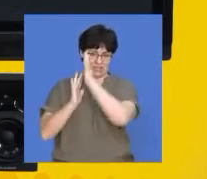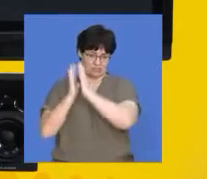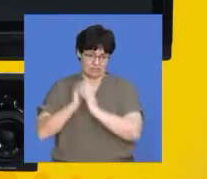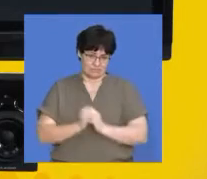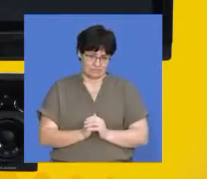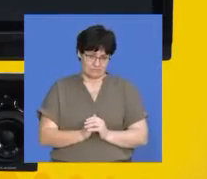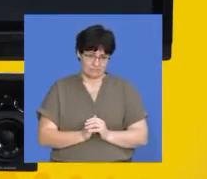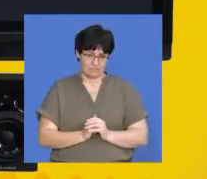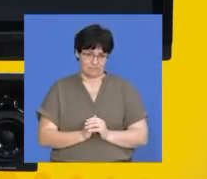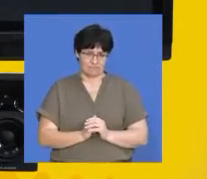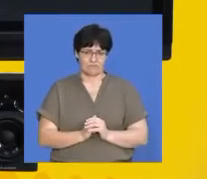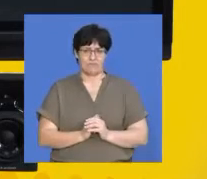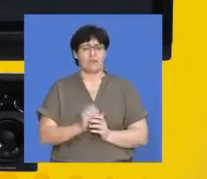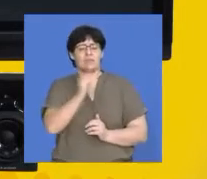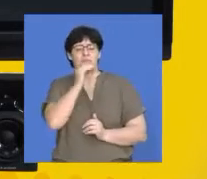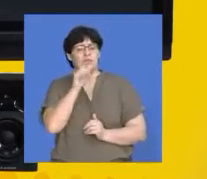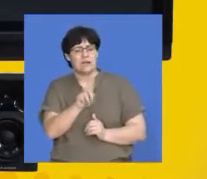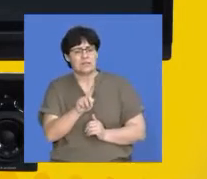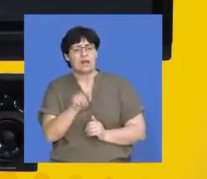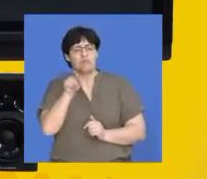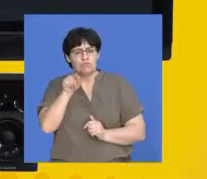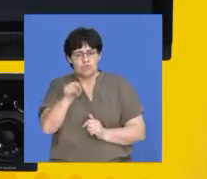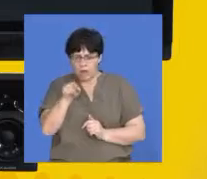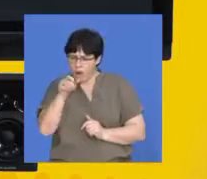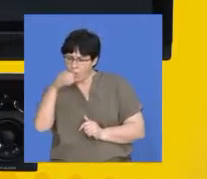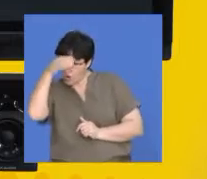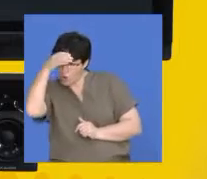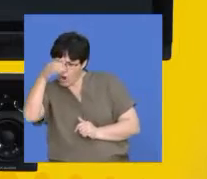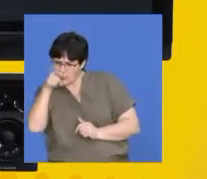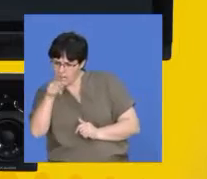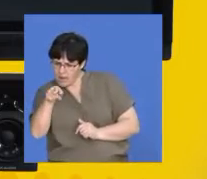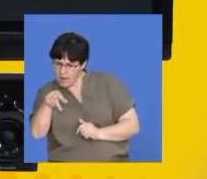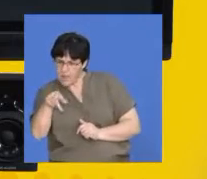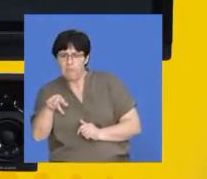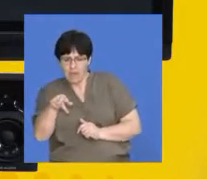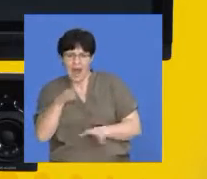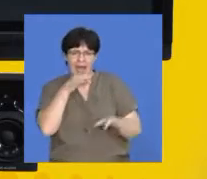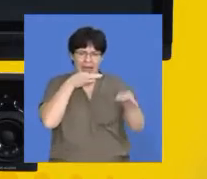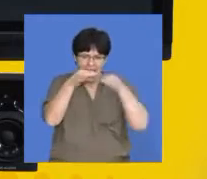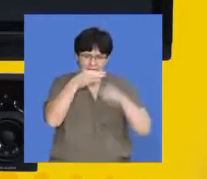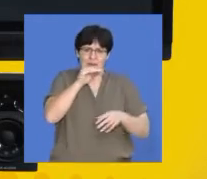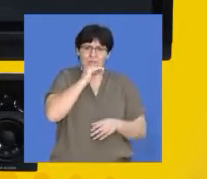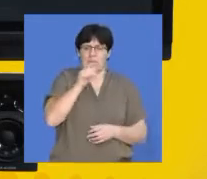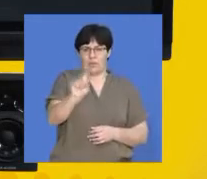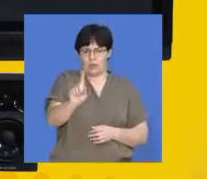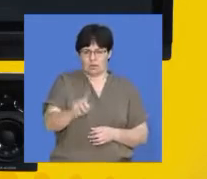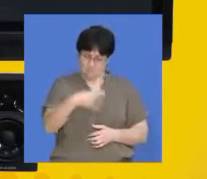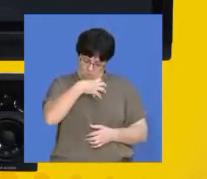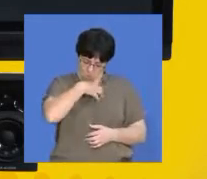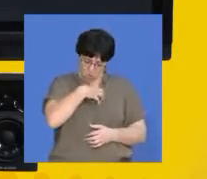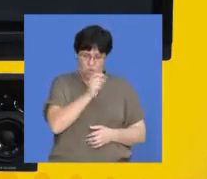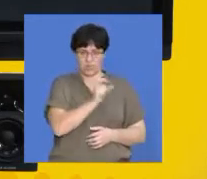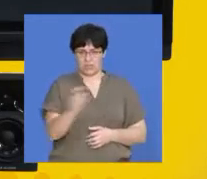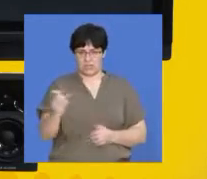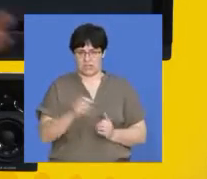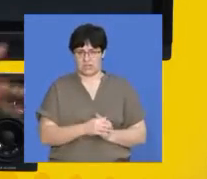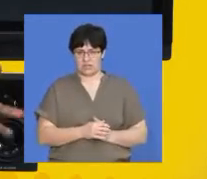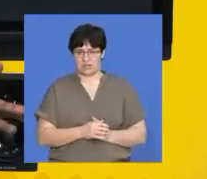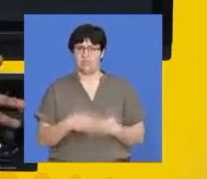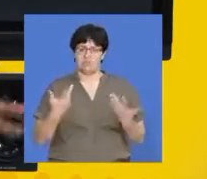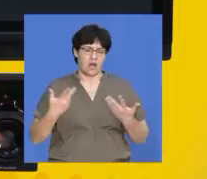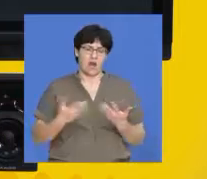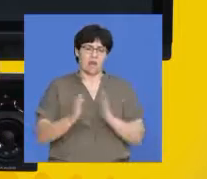you have to be able to define those concepts in your own words. Doesn't matter if you've seen a definition in